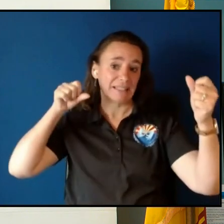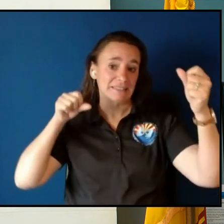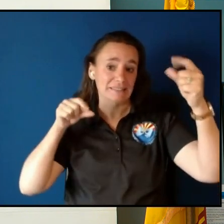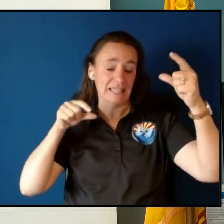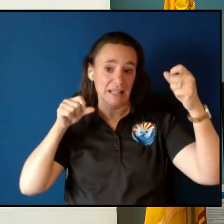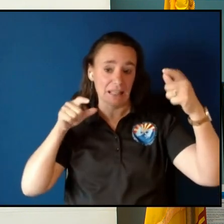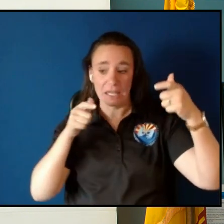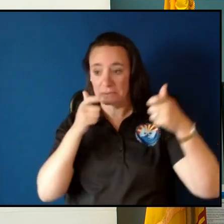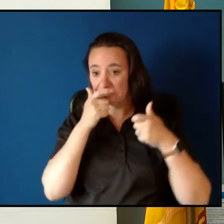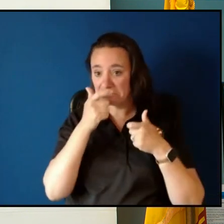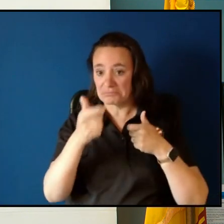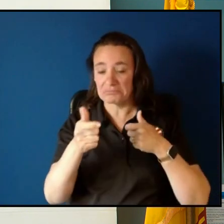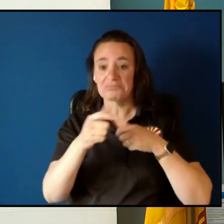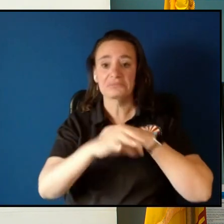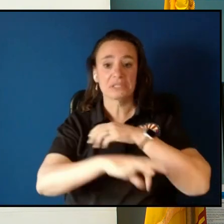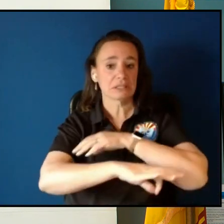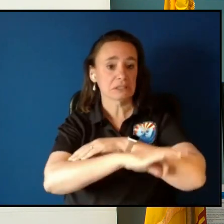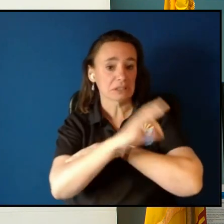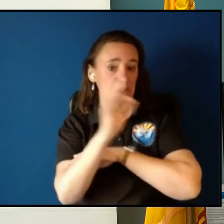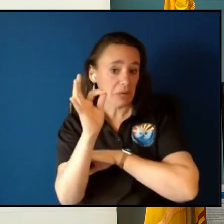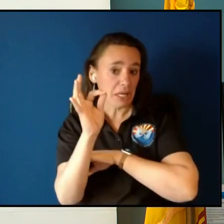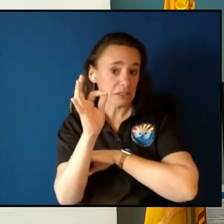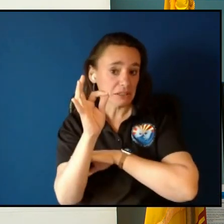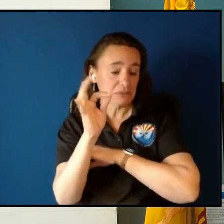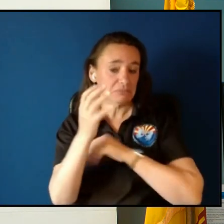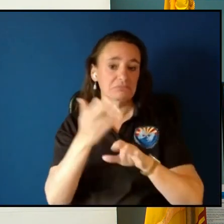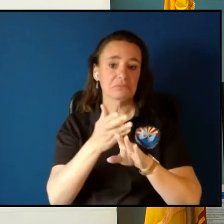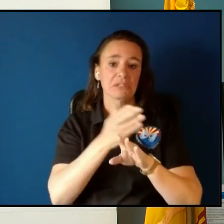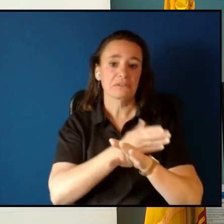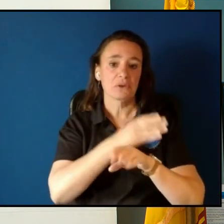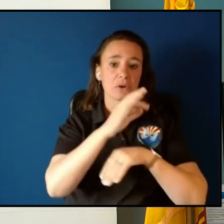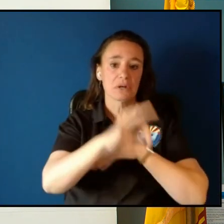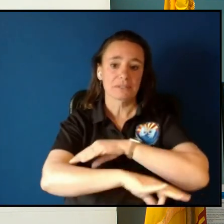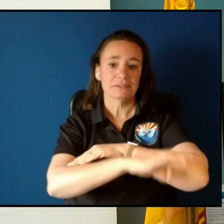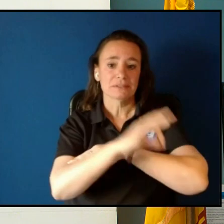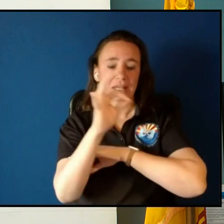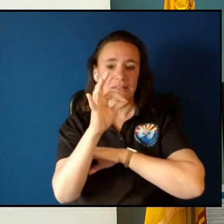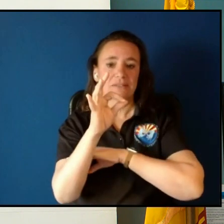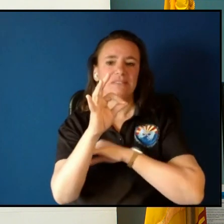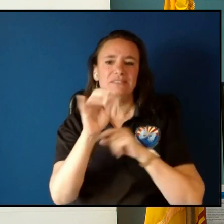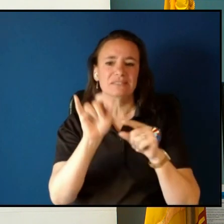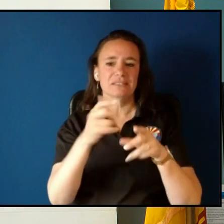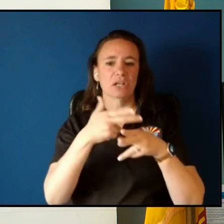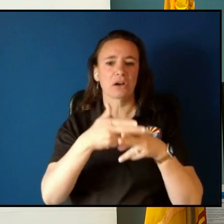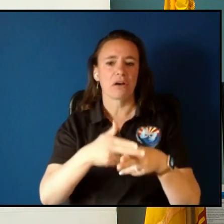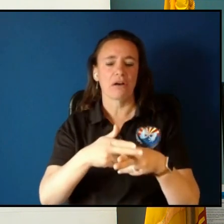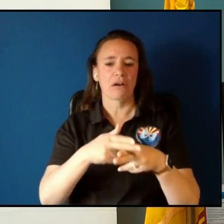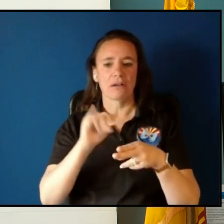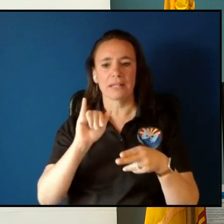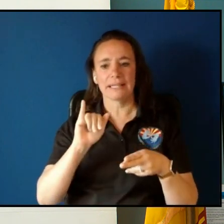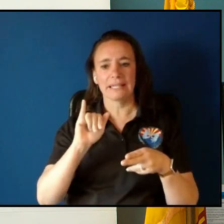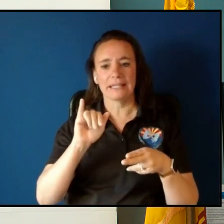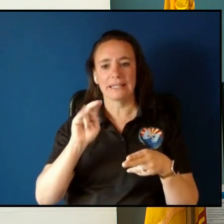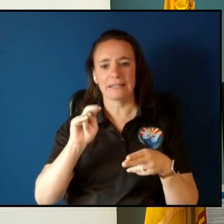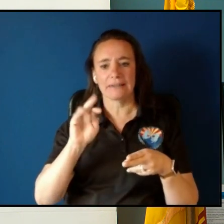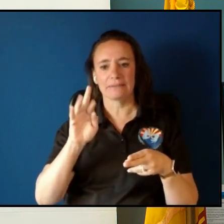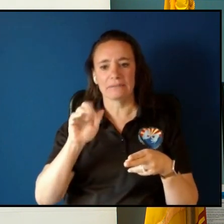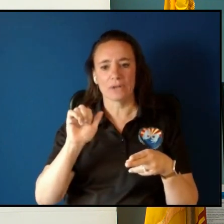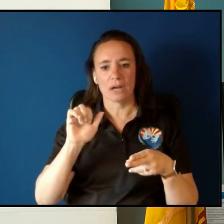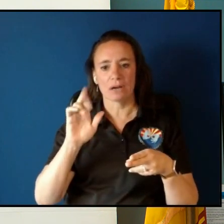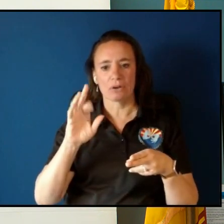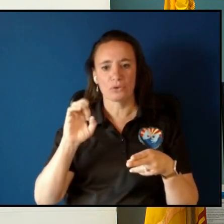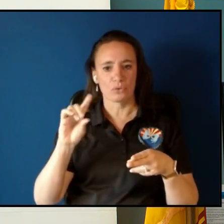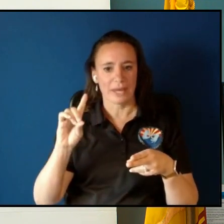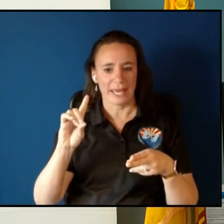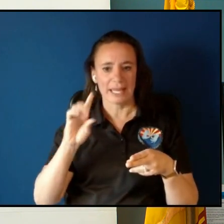sunrise, basically. Before the sun rises, we use what we call infrared imagery to see the clouds looking down from space, and then